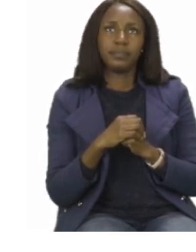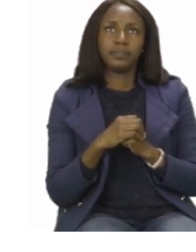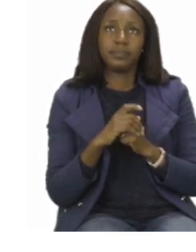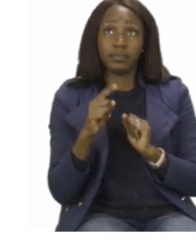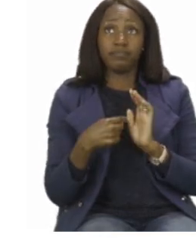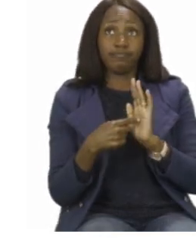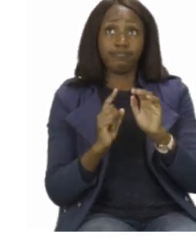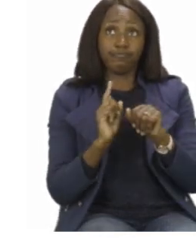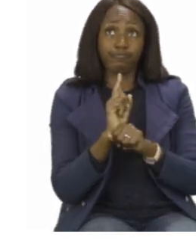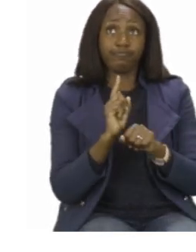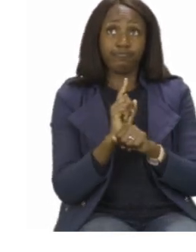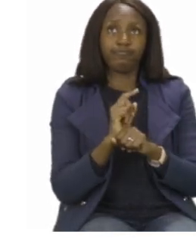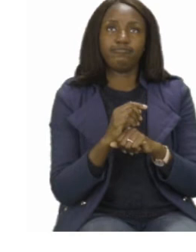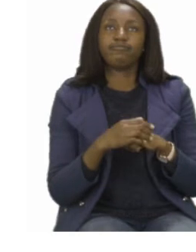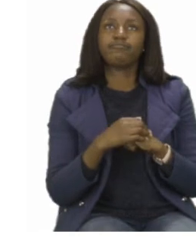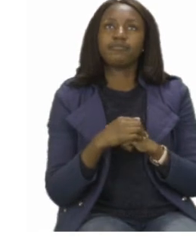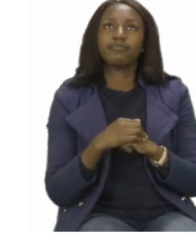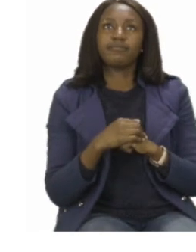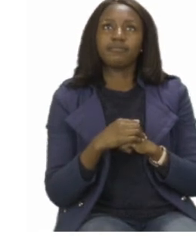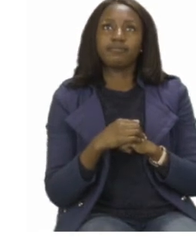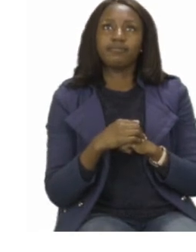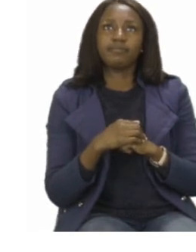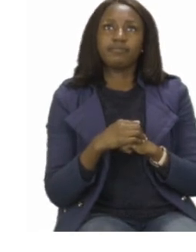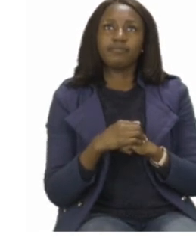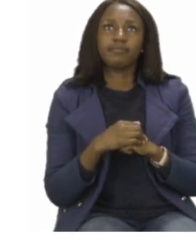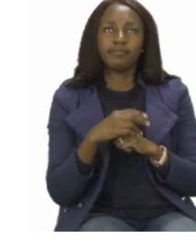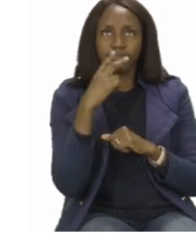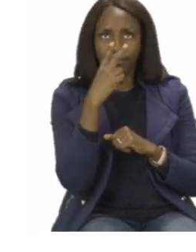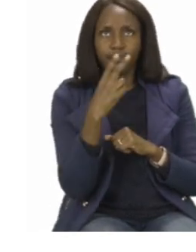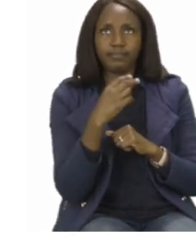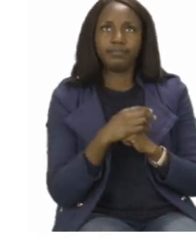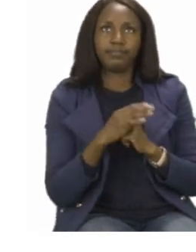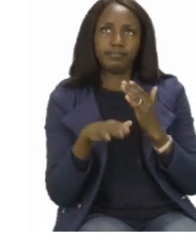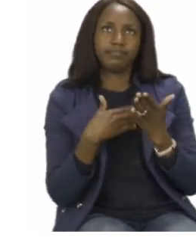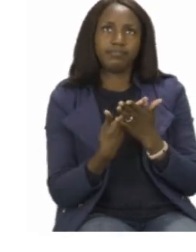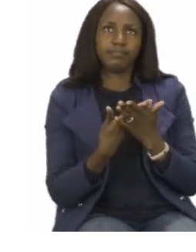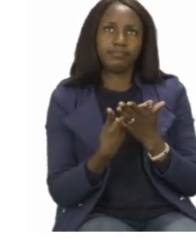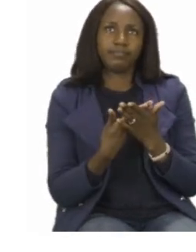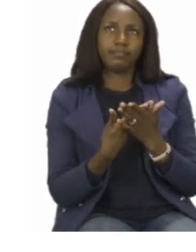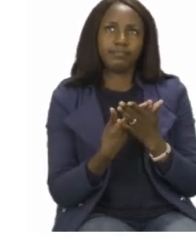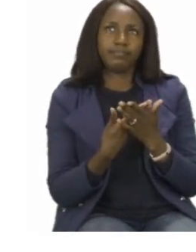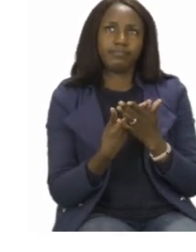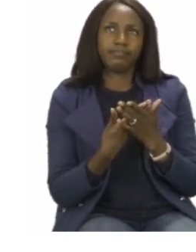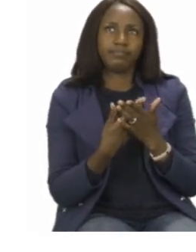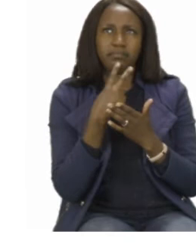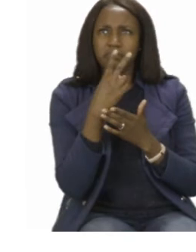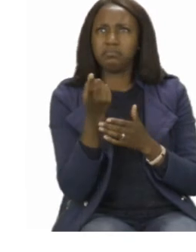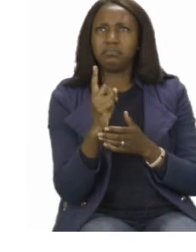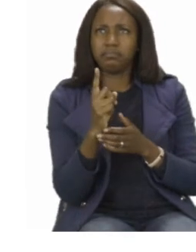do the first one with you. Now, let's quickly have a look at the picture. What notes